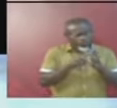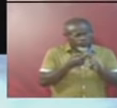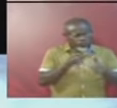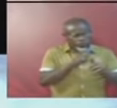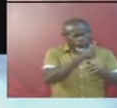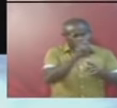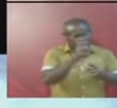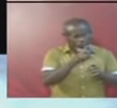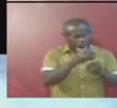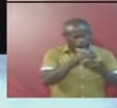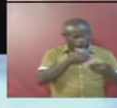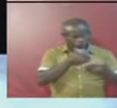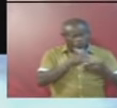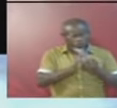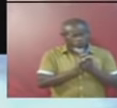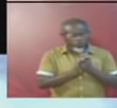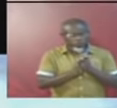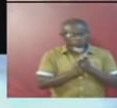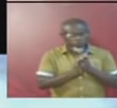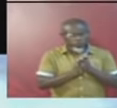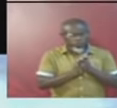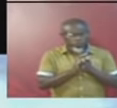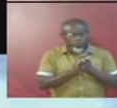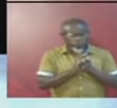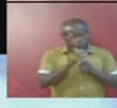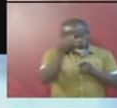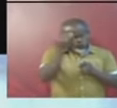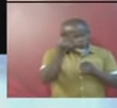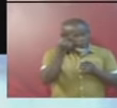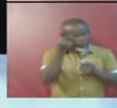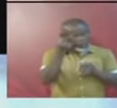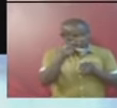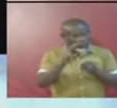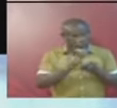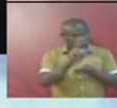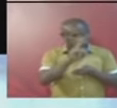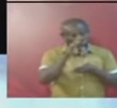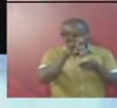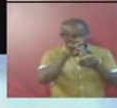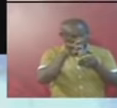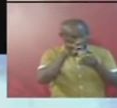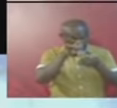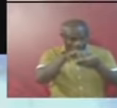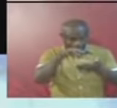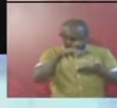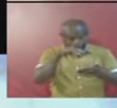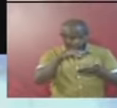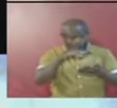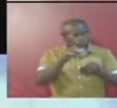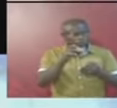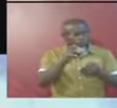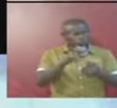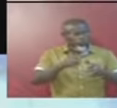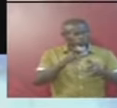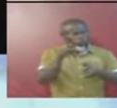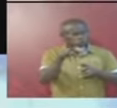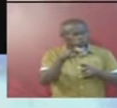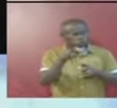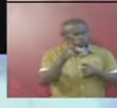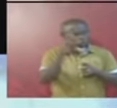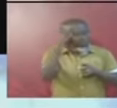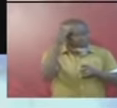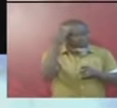study, but from your own personal interactions and experiences, what increases in mental